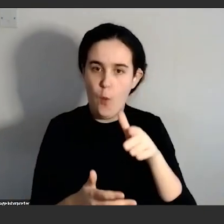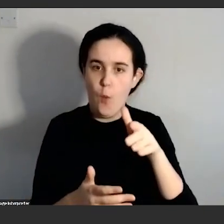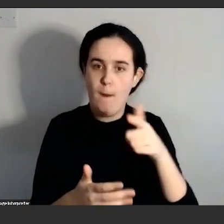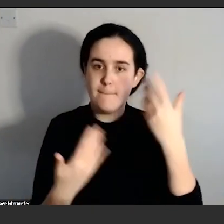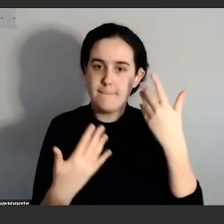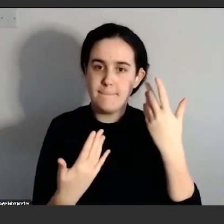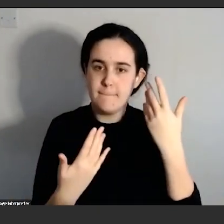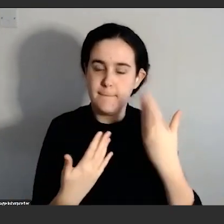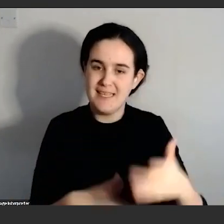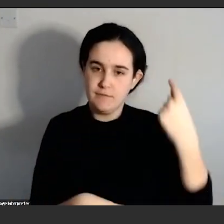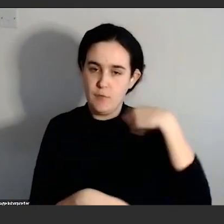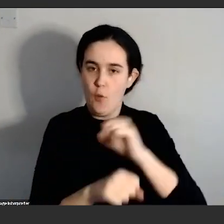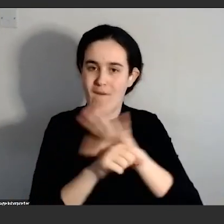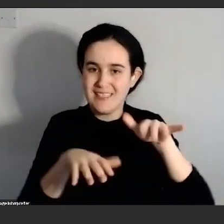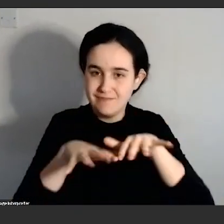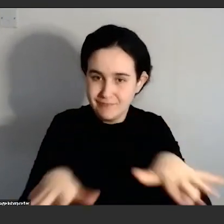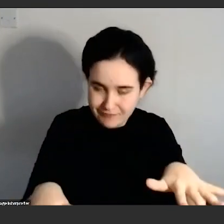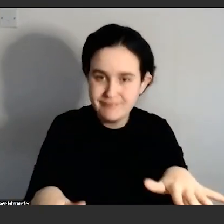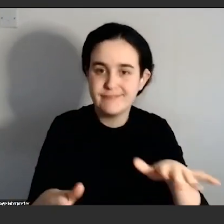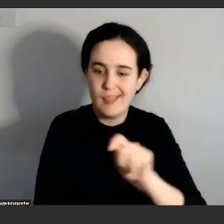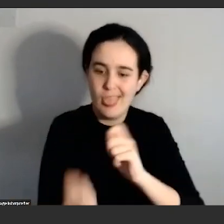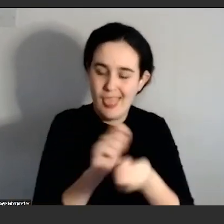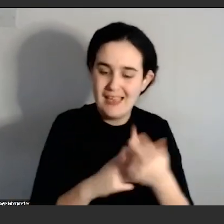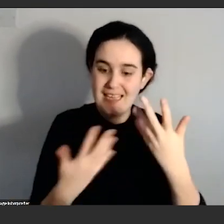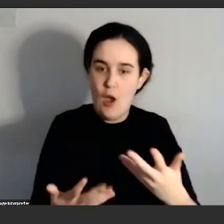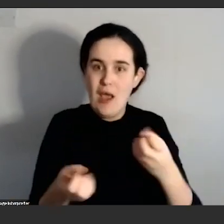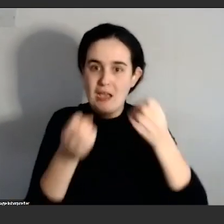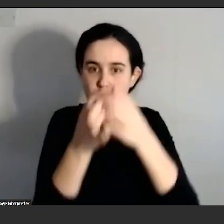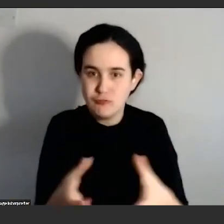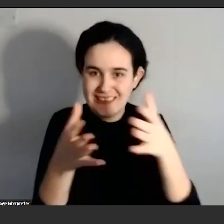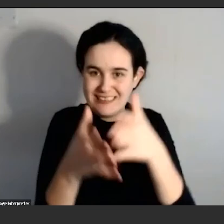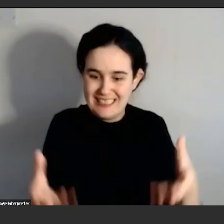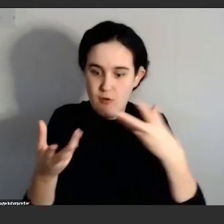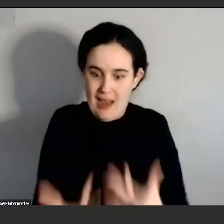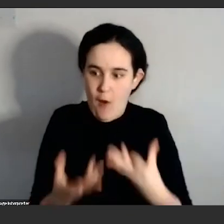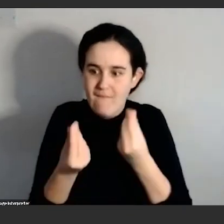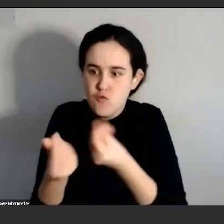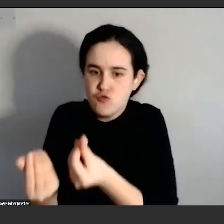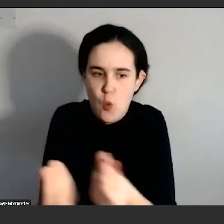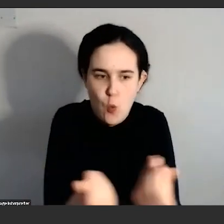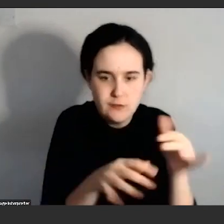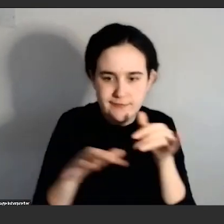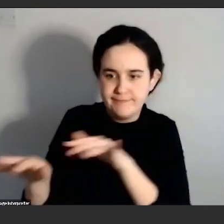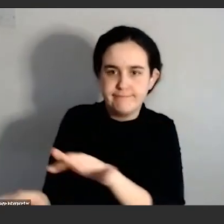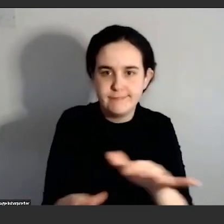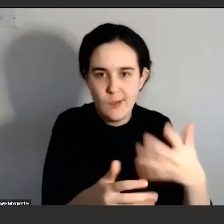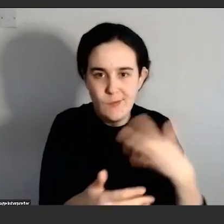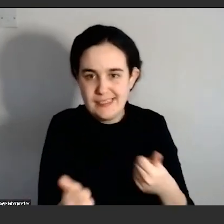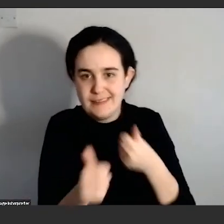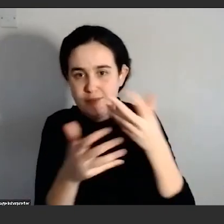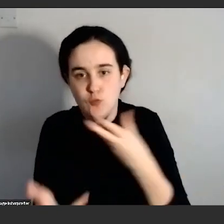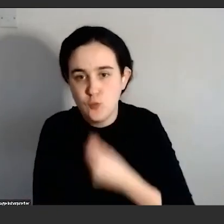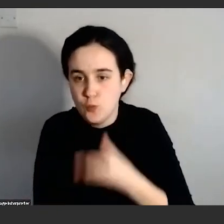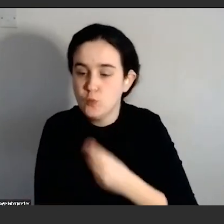We have disability inclusion in our health sector as part of our universal health coverage roadmap, which seeks